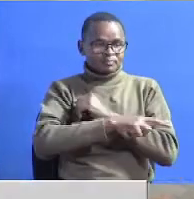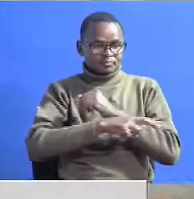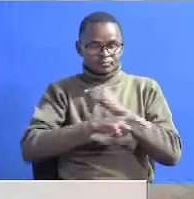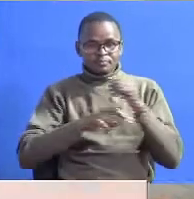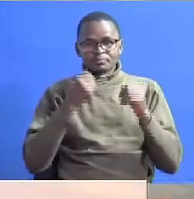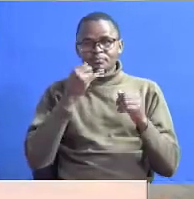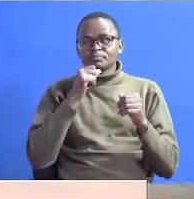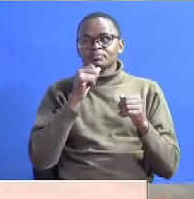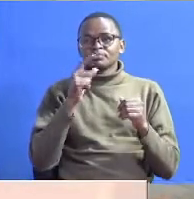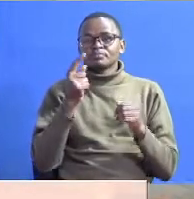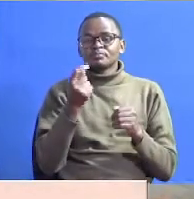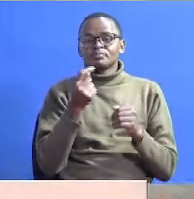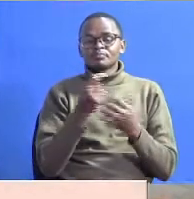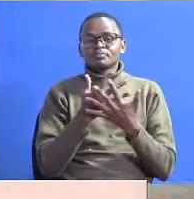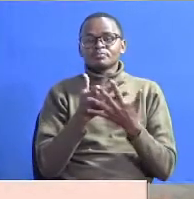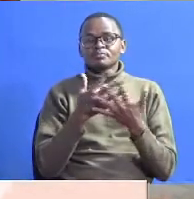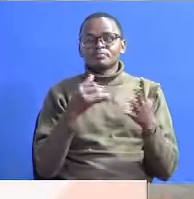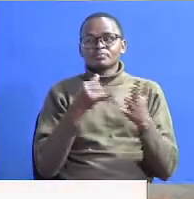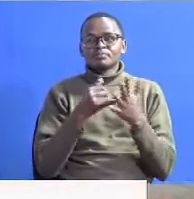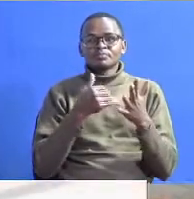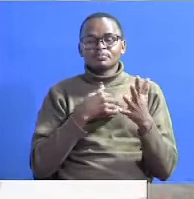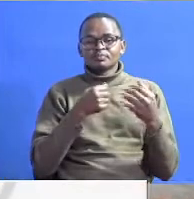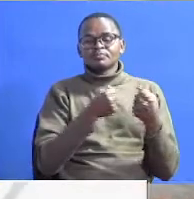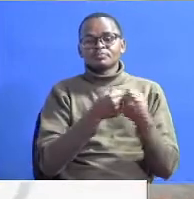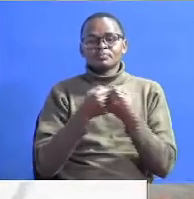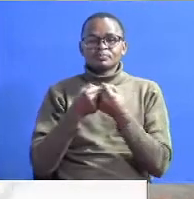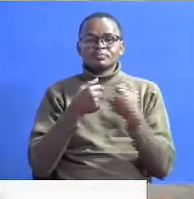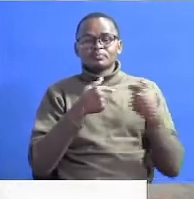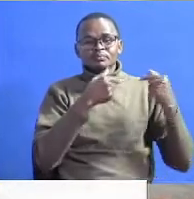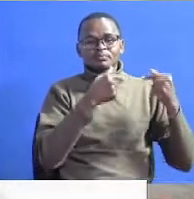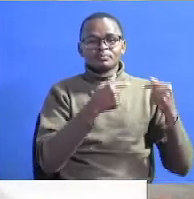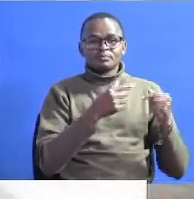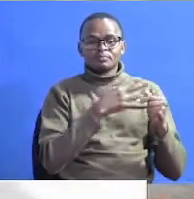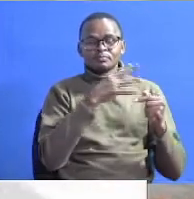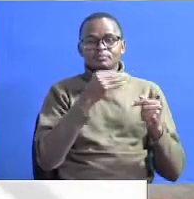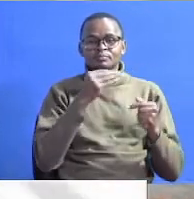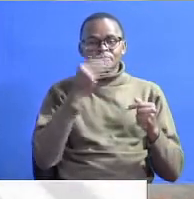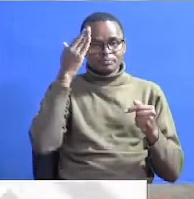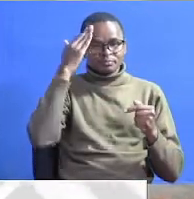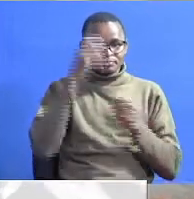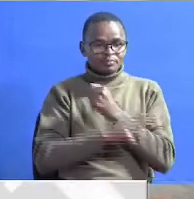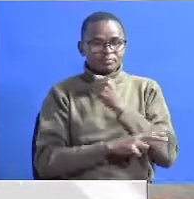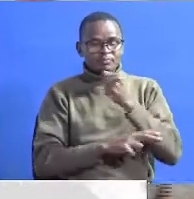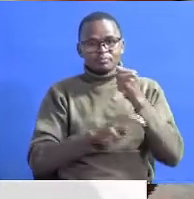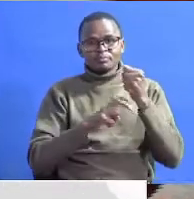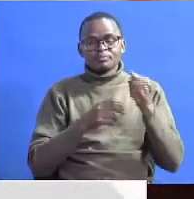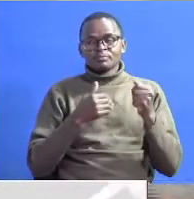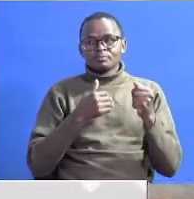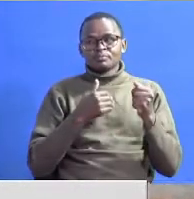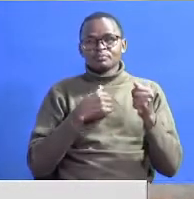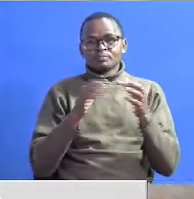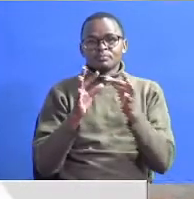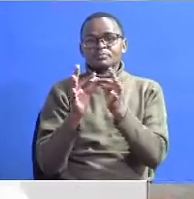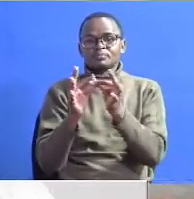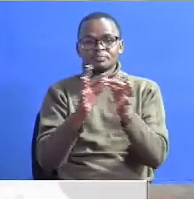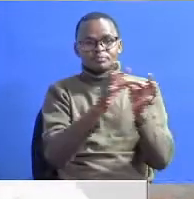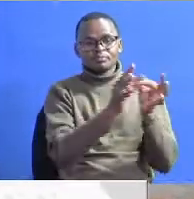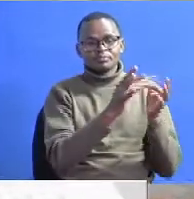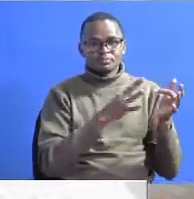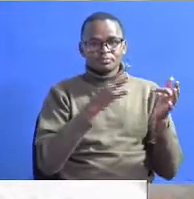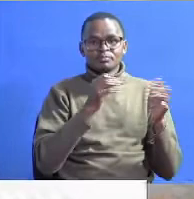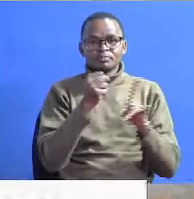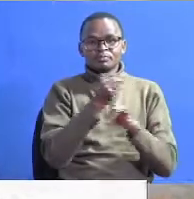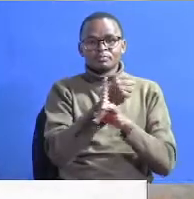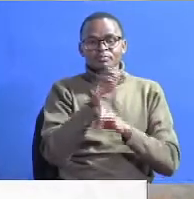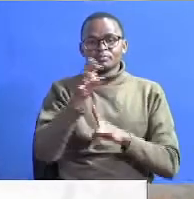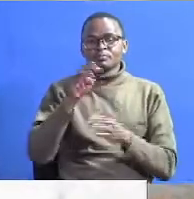it's not a small fight. Yes. It has been a challenge ever since. And the cartels also, they are so connected. And fighting